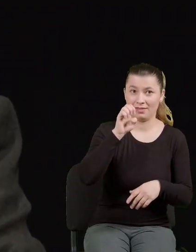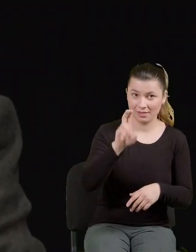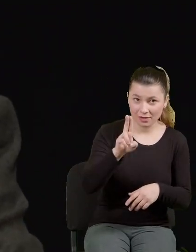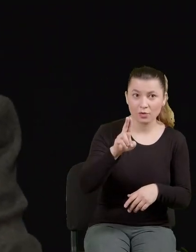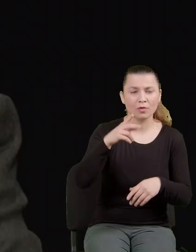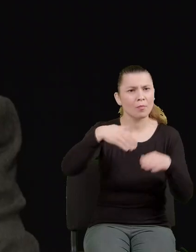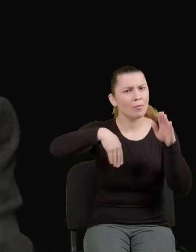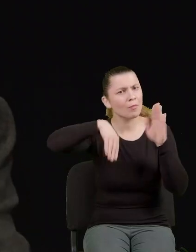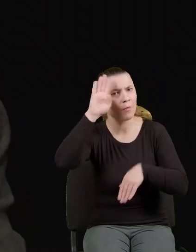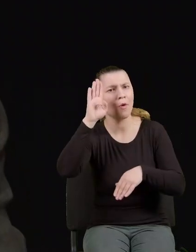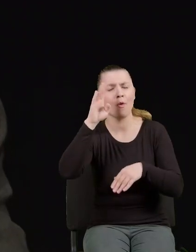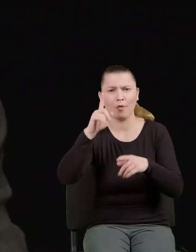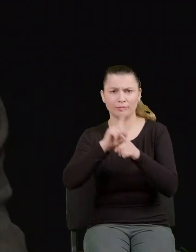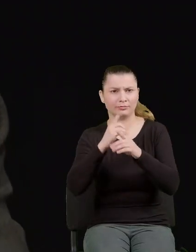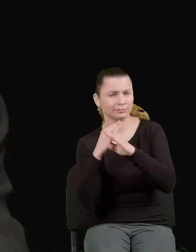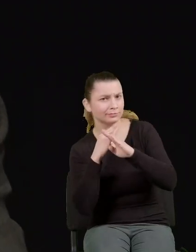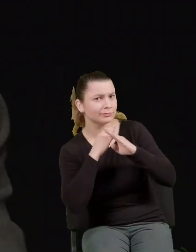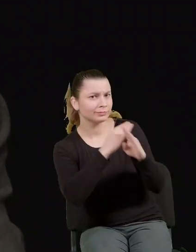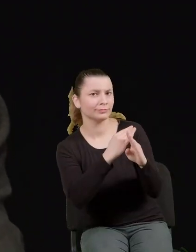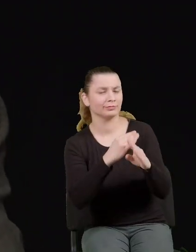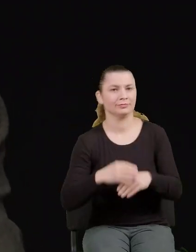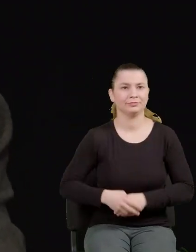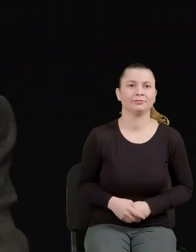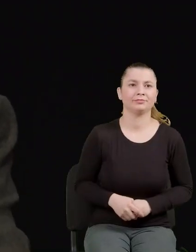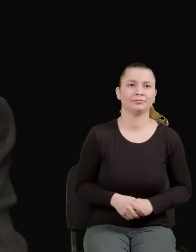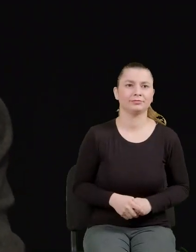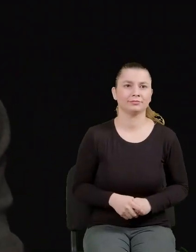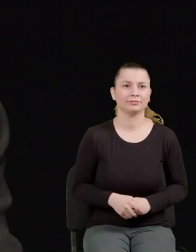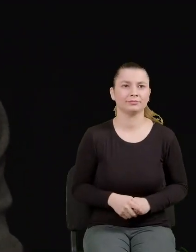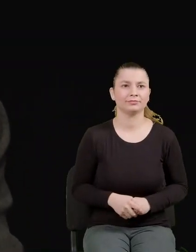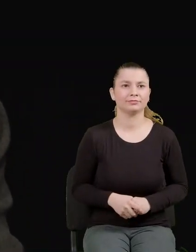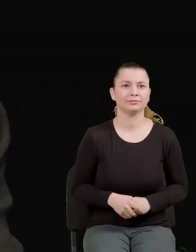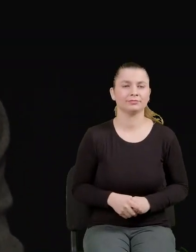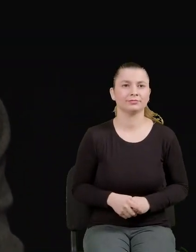is the transition. It was mentioned also. How do we transition? Because of course,